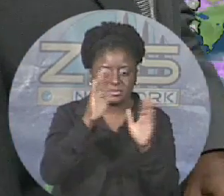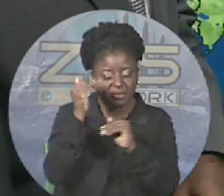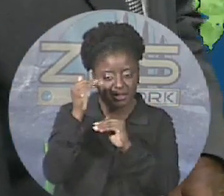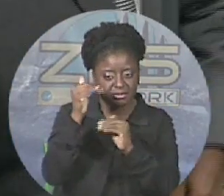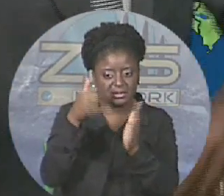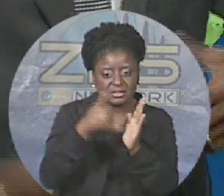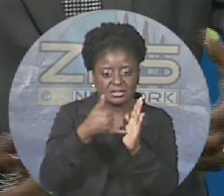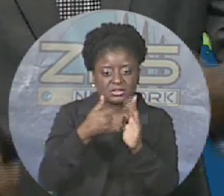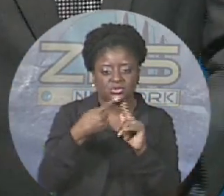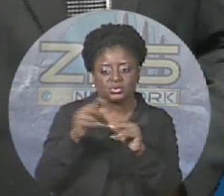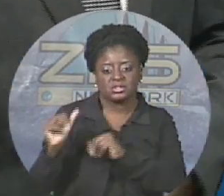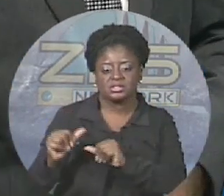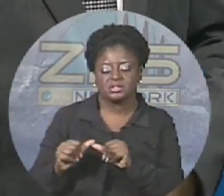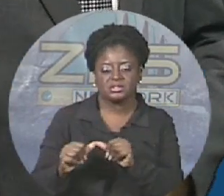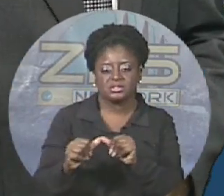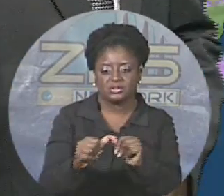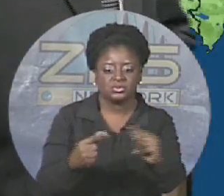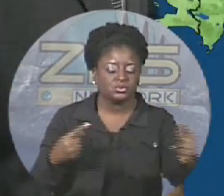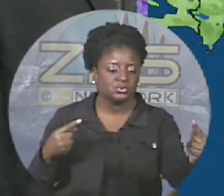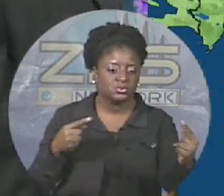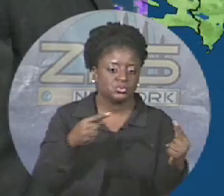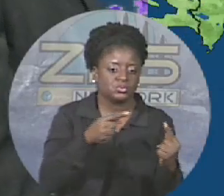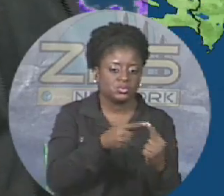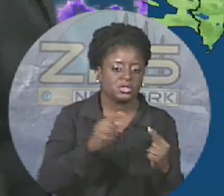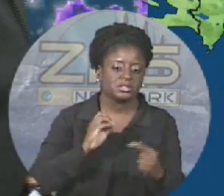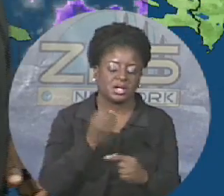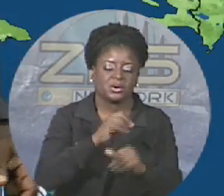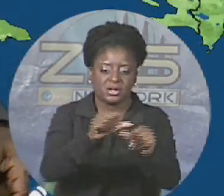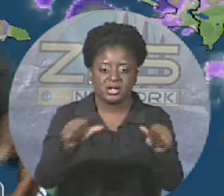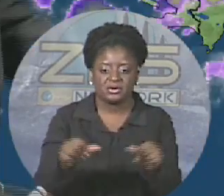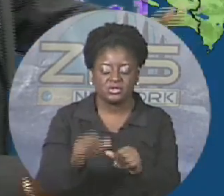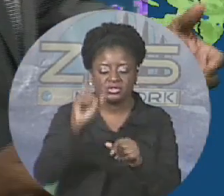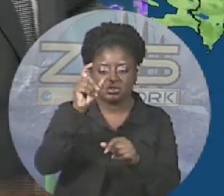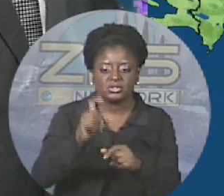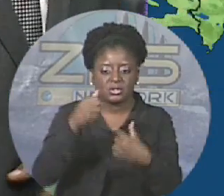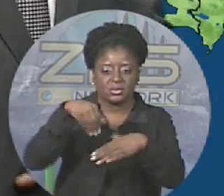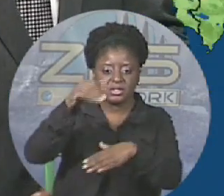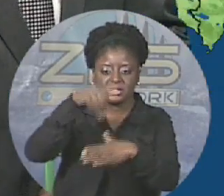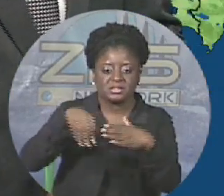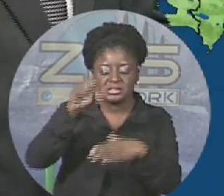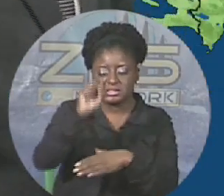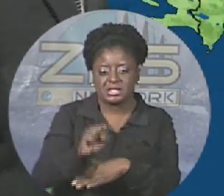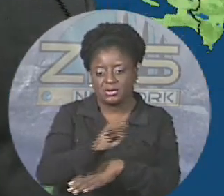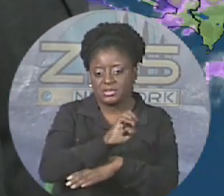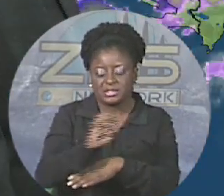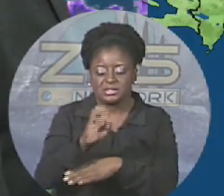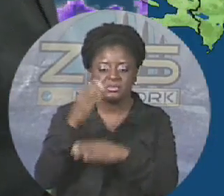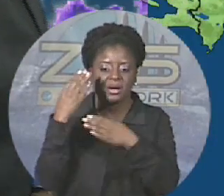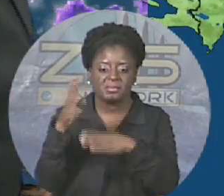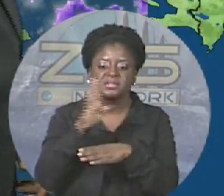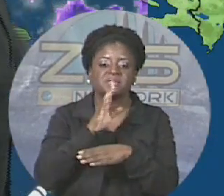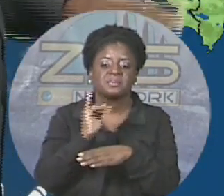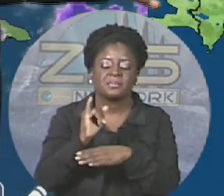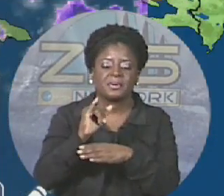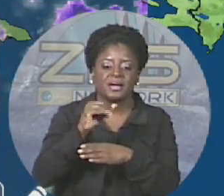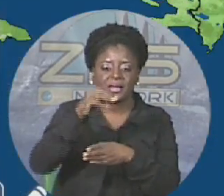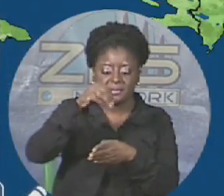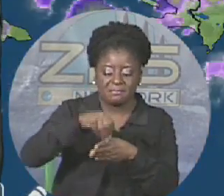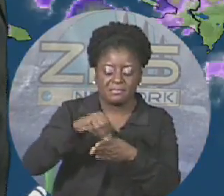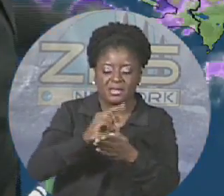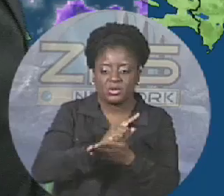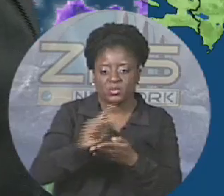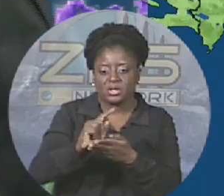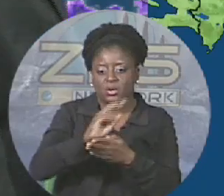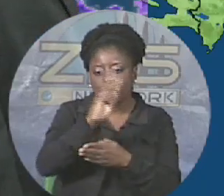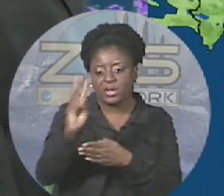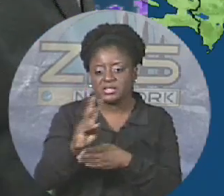track towards our area. Should get into the southeastern Bahamas sometime by midweek, Wednesday, Thursday time frame, and then continue